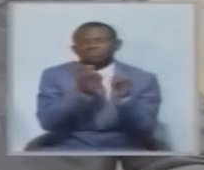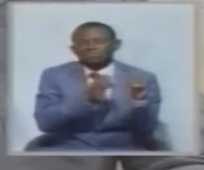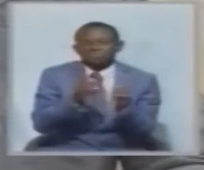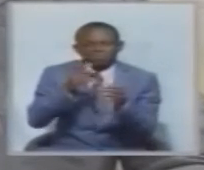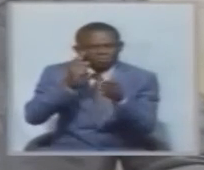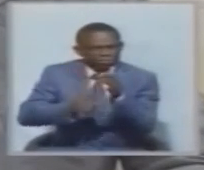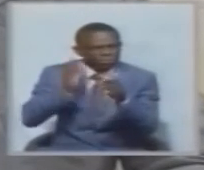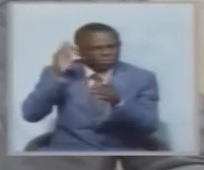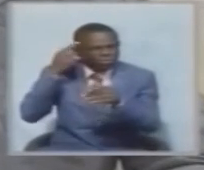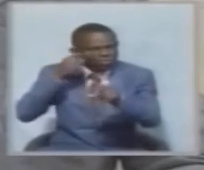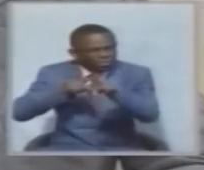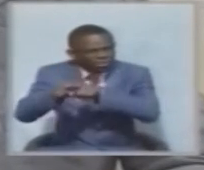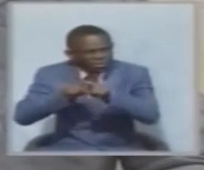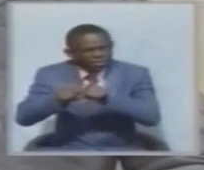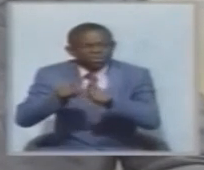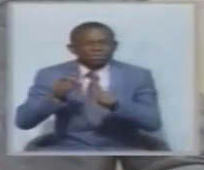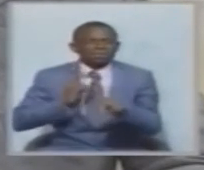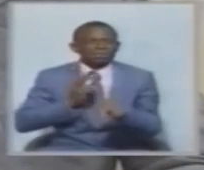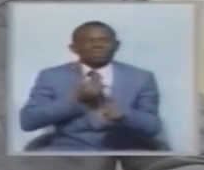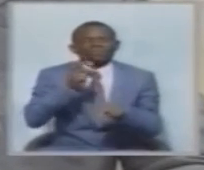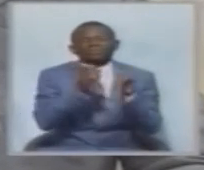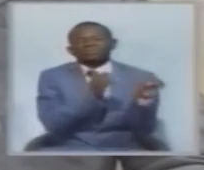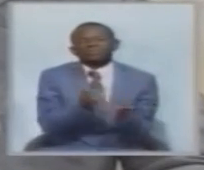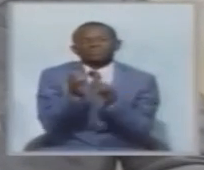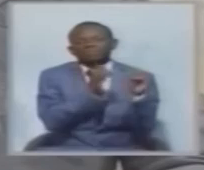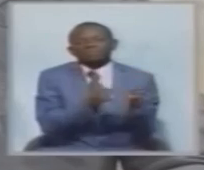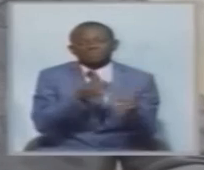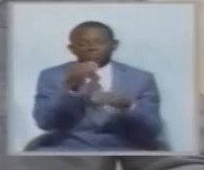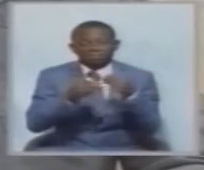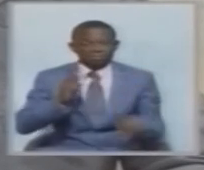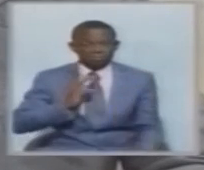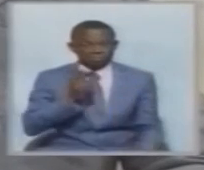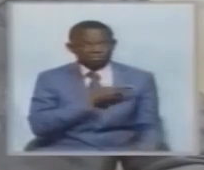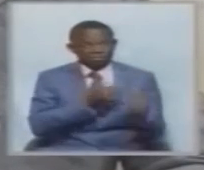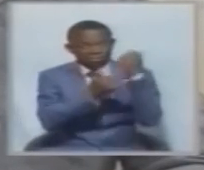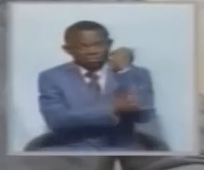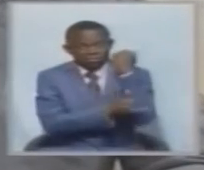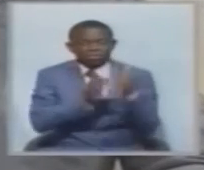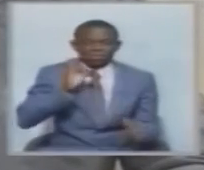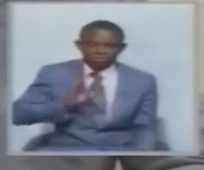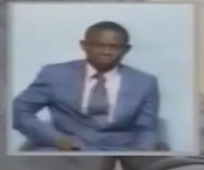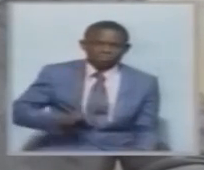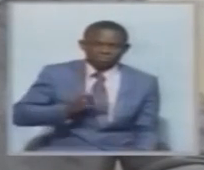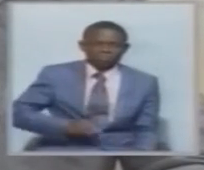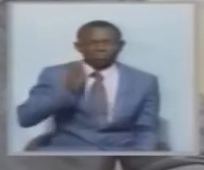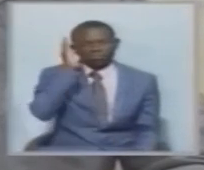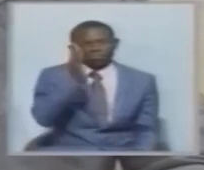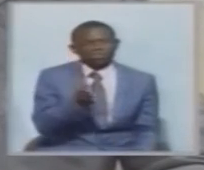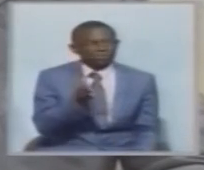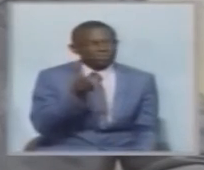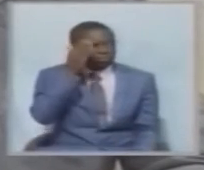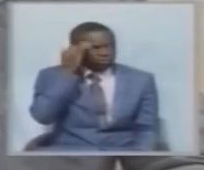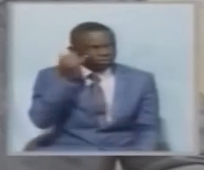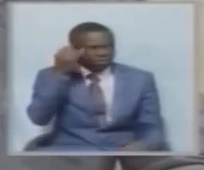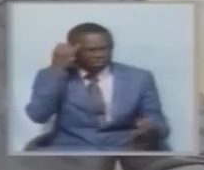be resolved. So at the end of the day, we are going to benefit as a country because of the cross-pollination of ideas that we're going to tap